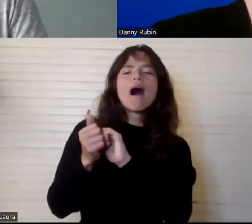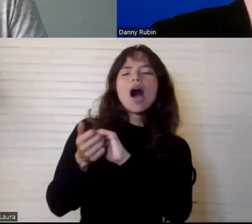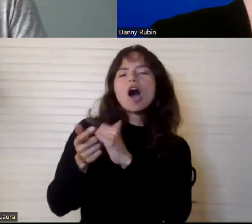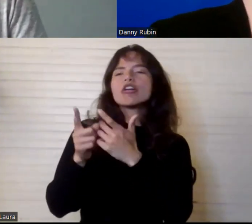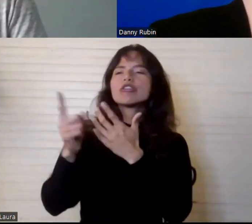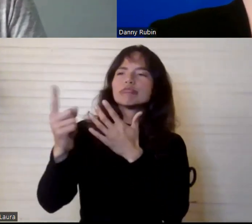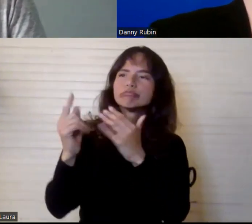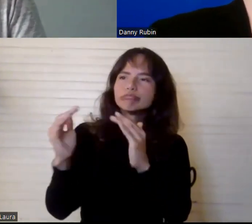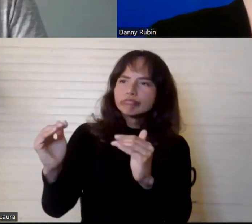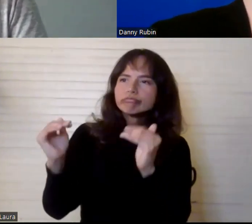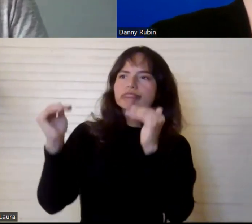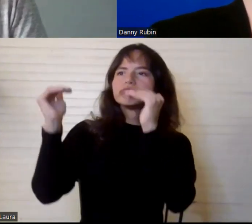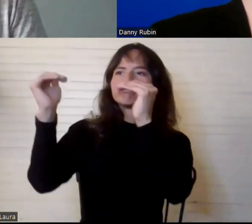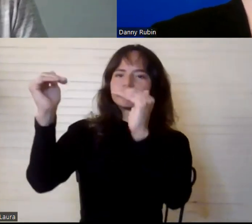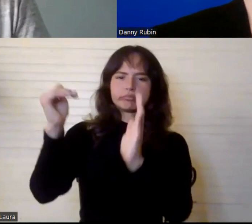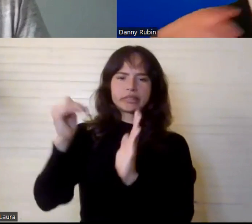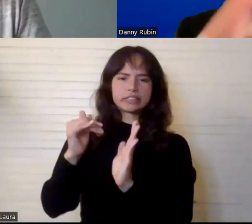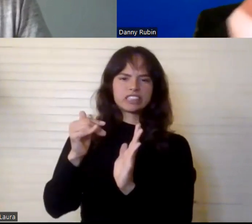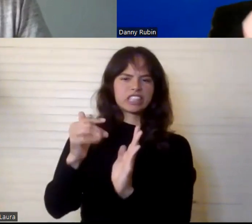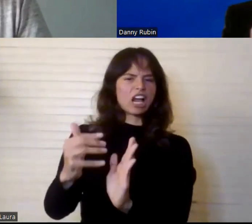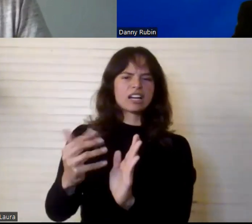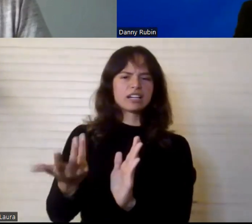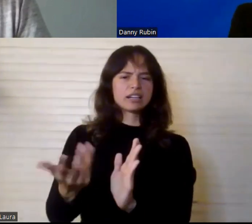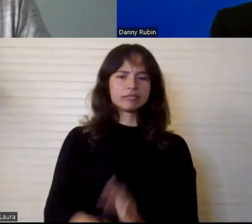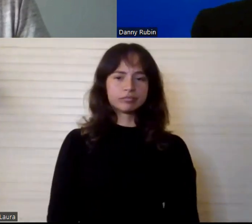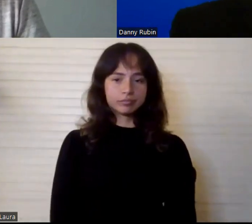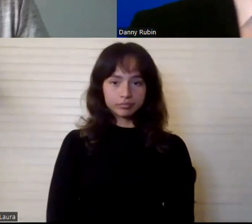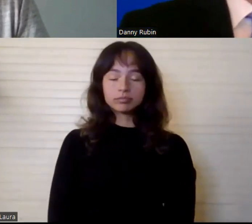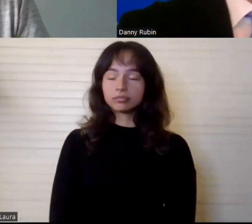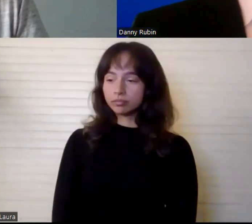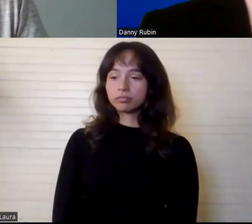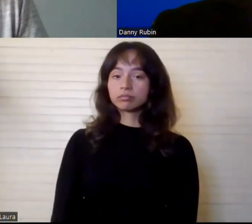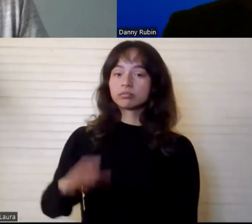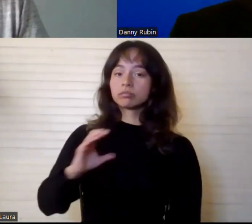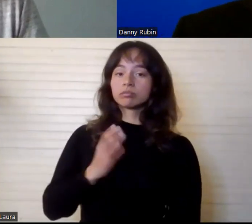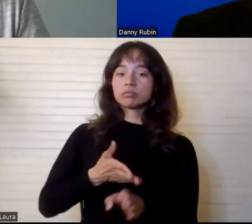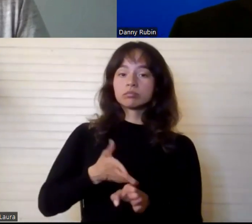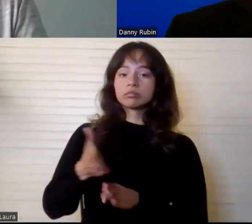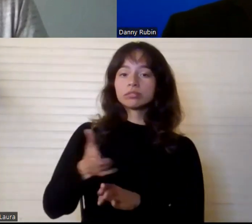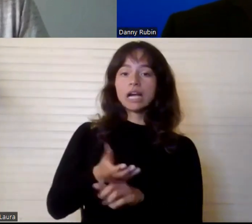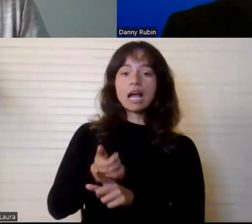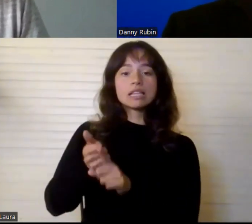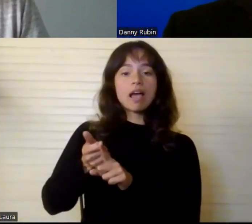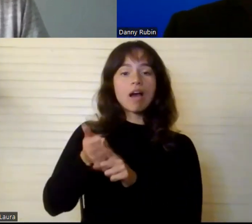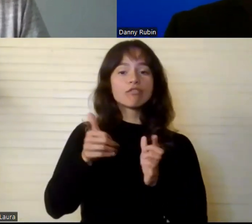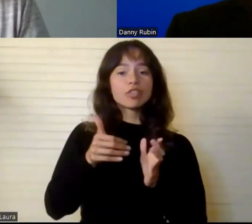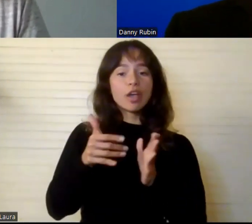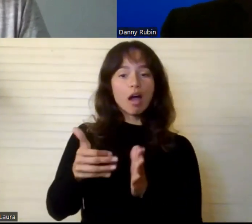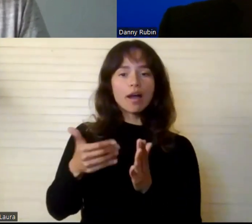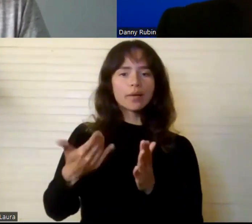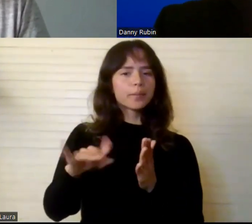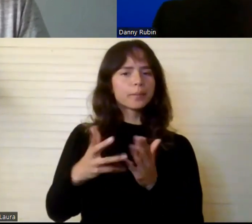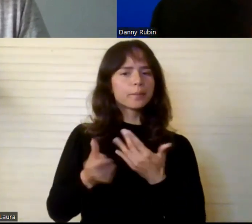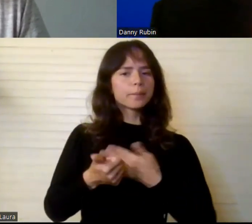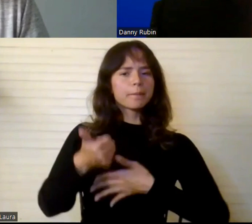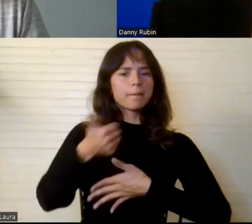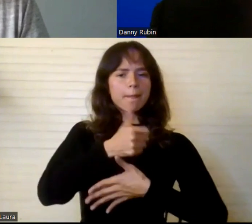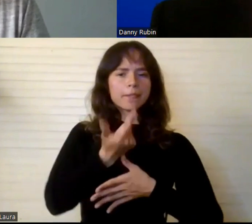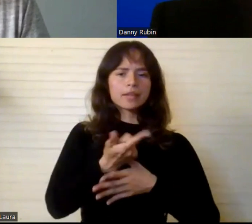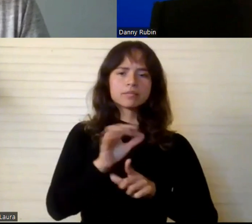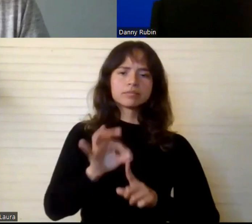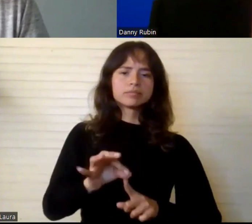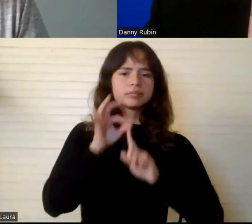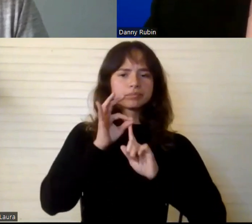where self-study and sort of continuous learning are highly valued. Obviously, web technologies, internet technologies,